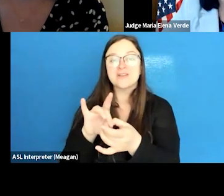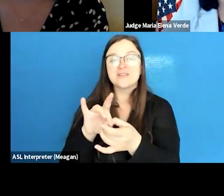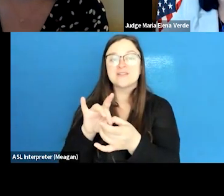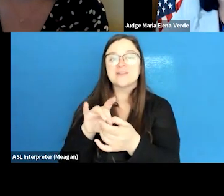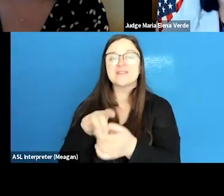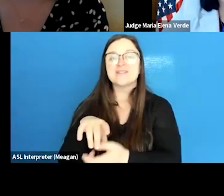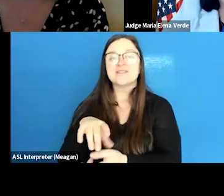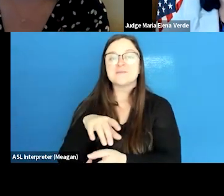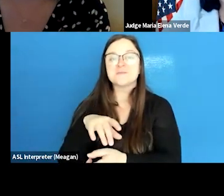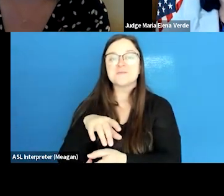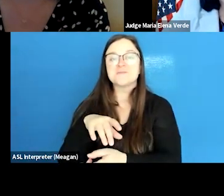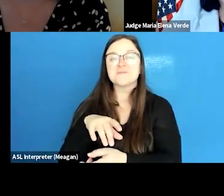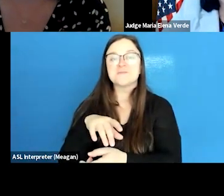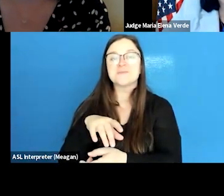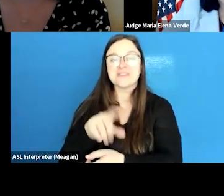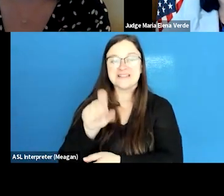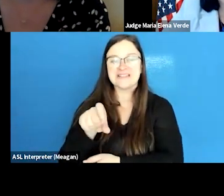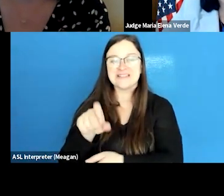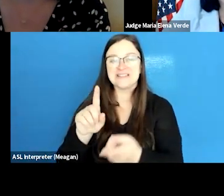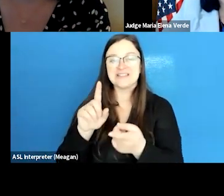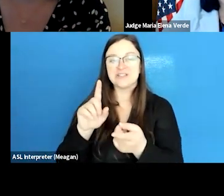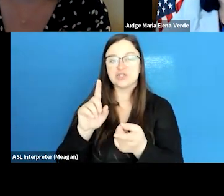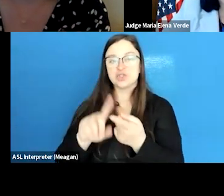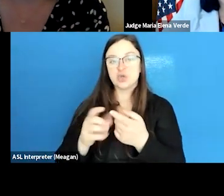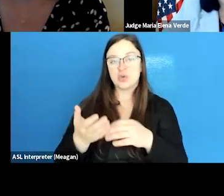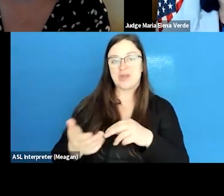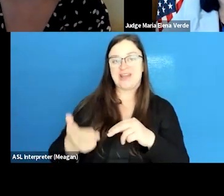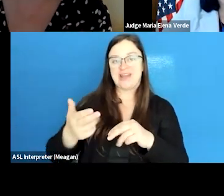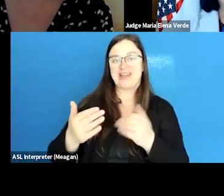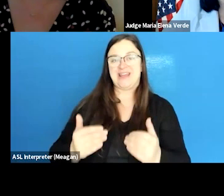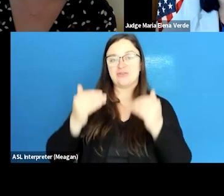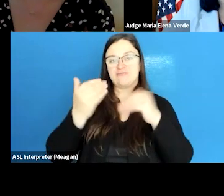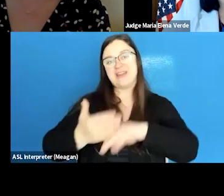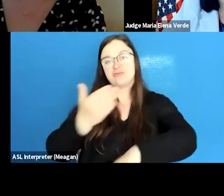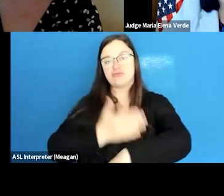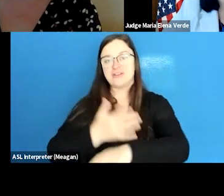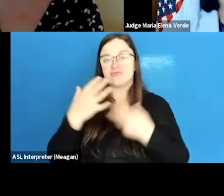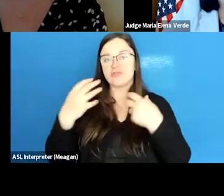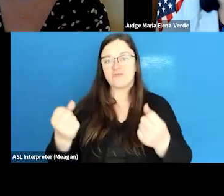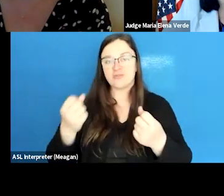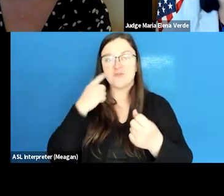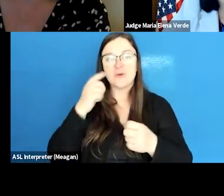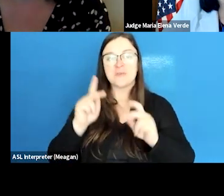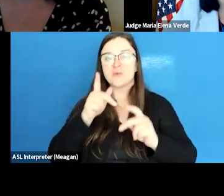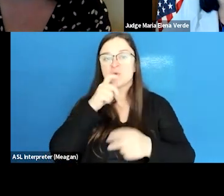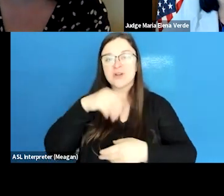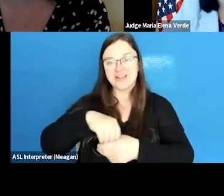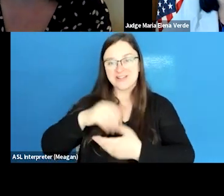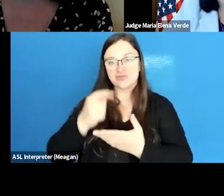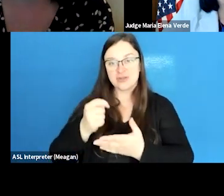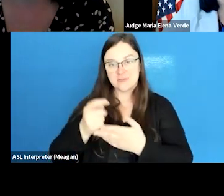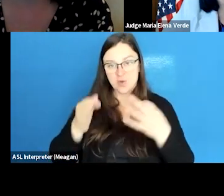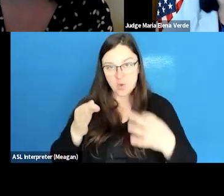to increased recovery capital for those that participate in treatment courts. So we know that having that